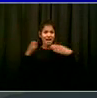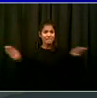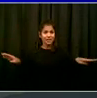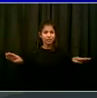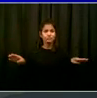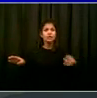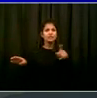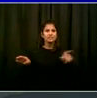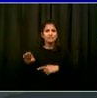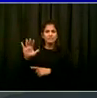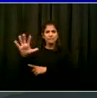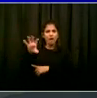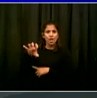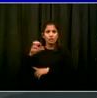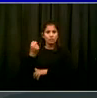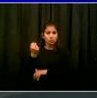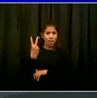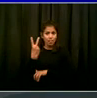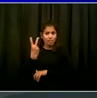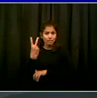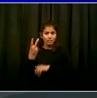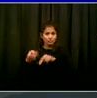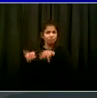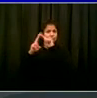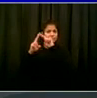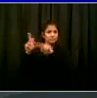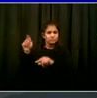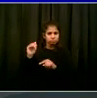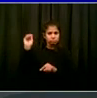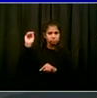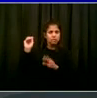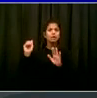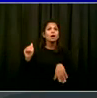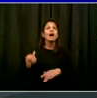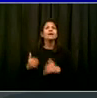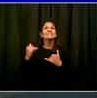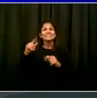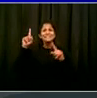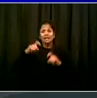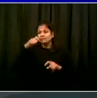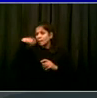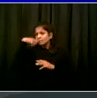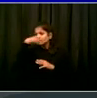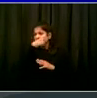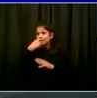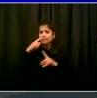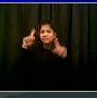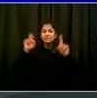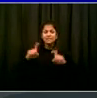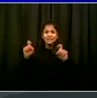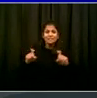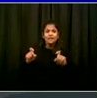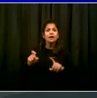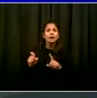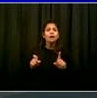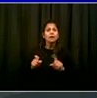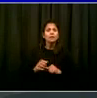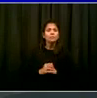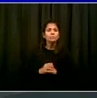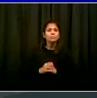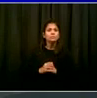512. Number three, percentage of people testing positive citywide for COVID-19, threshold 5%. Today's report is